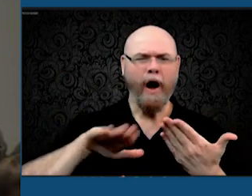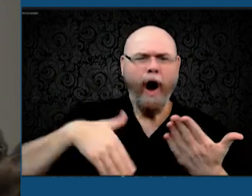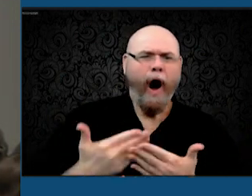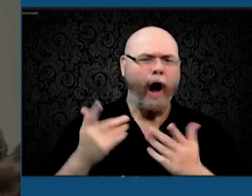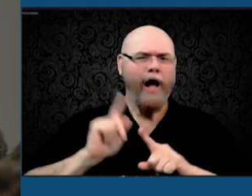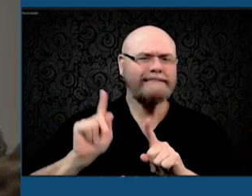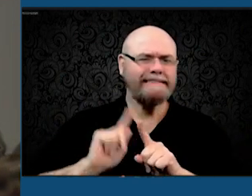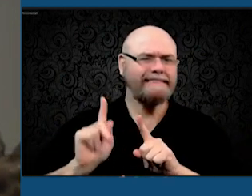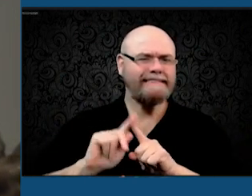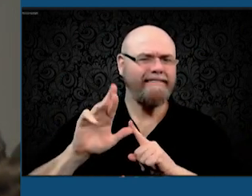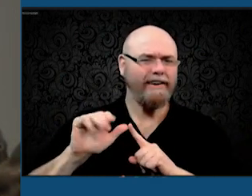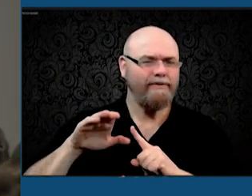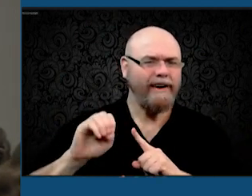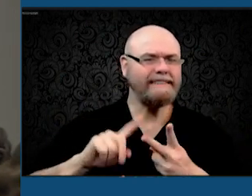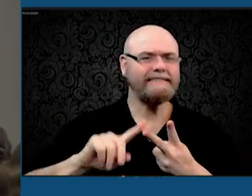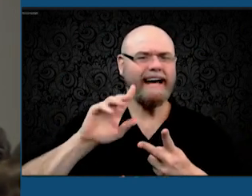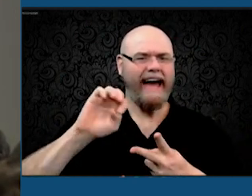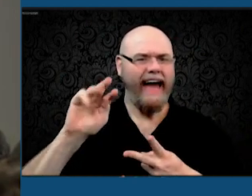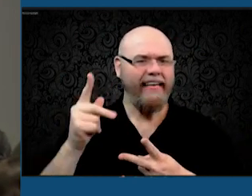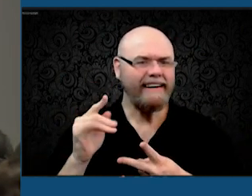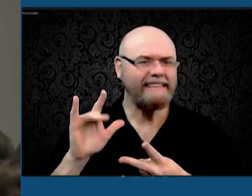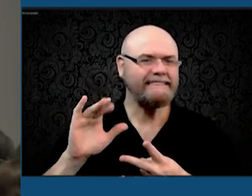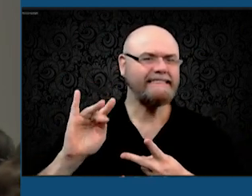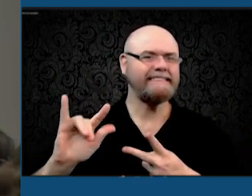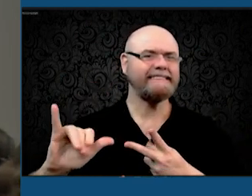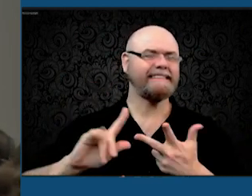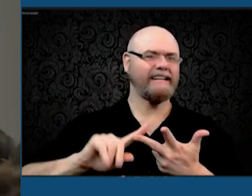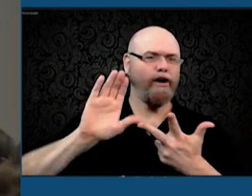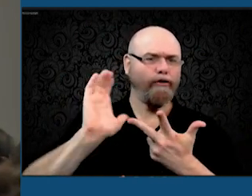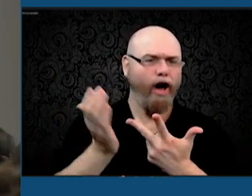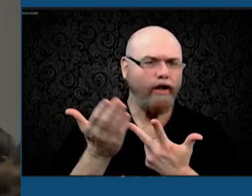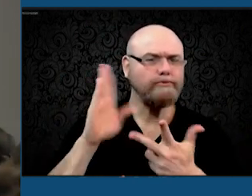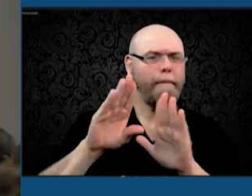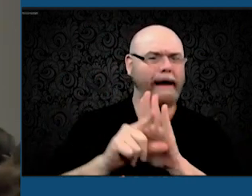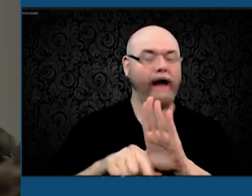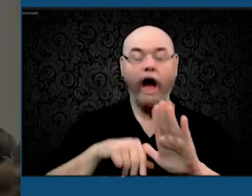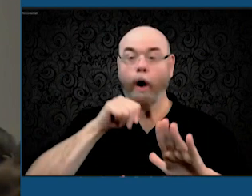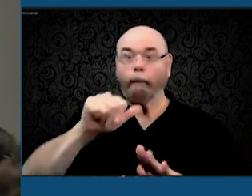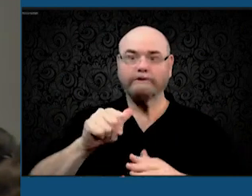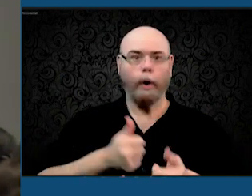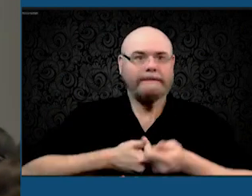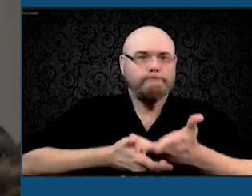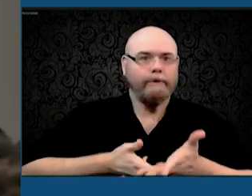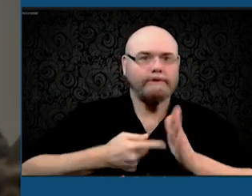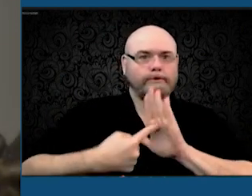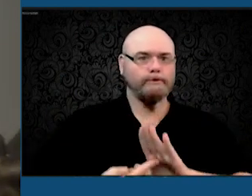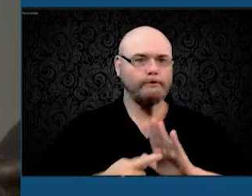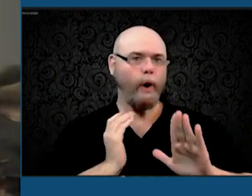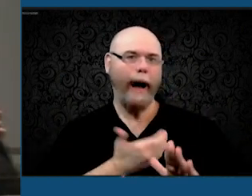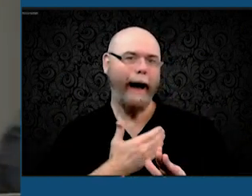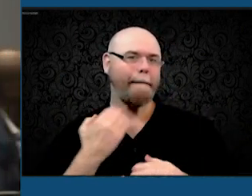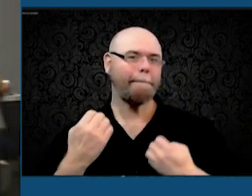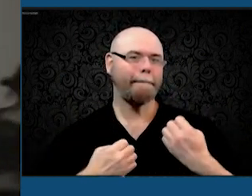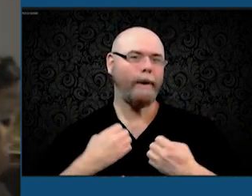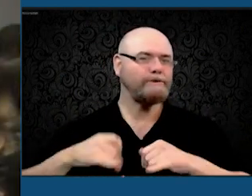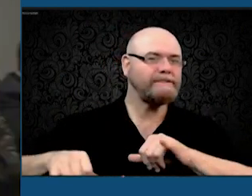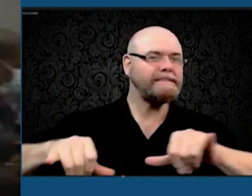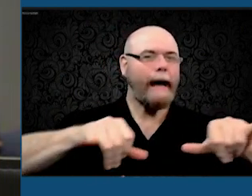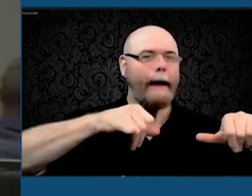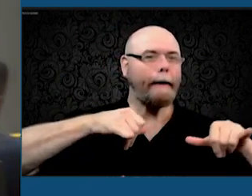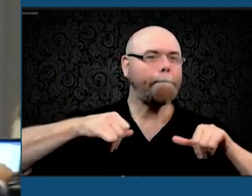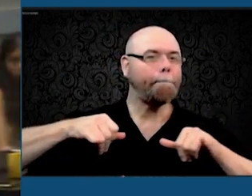and cultural backgrounds. We don't all express emotions in the same way. I can do a little study with